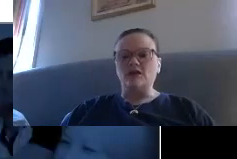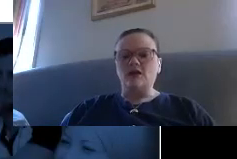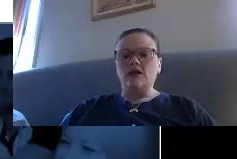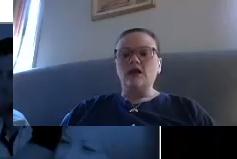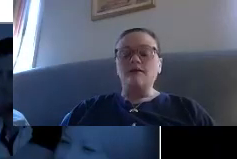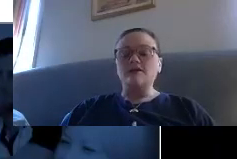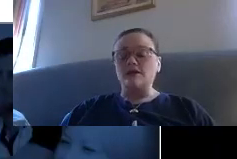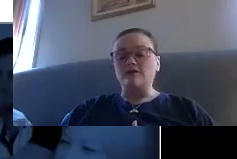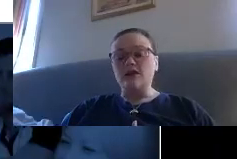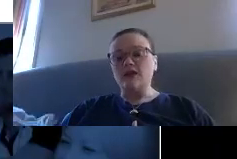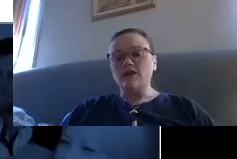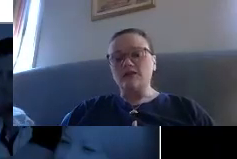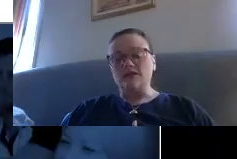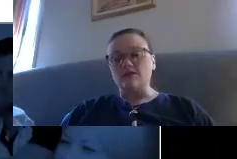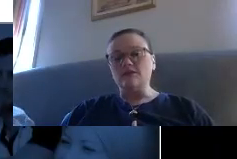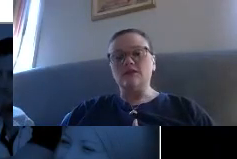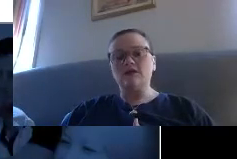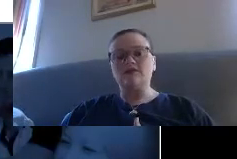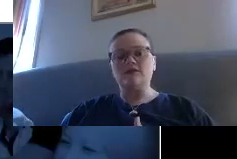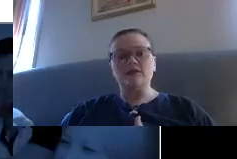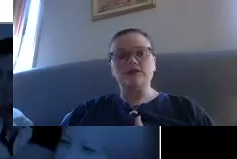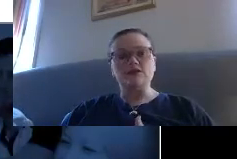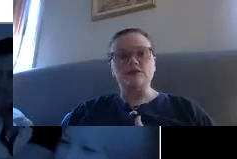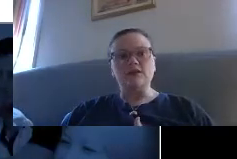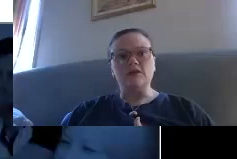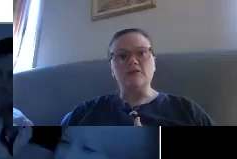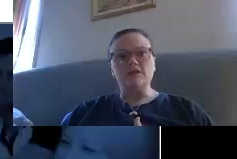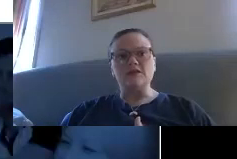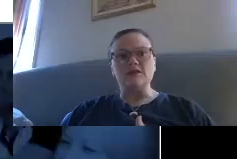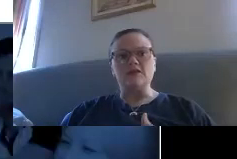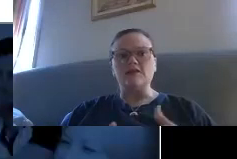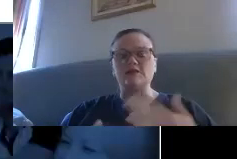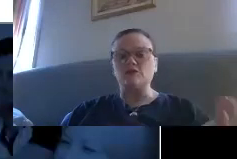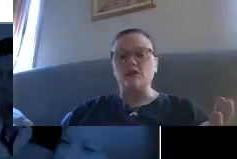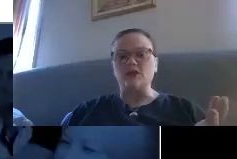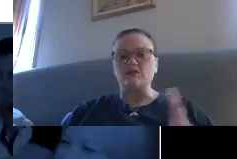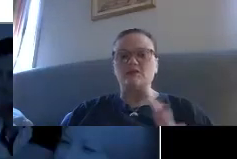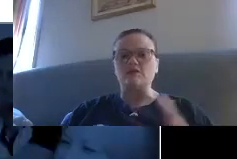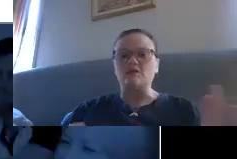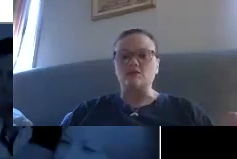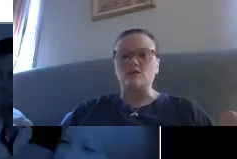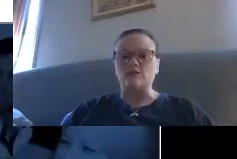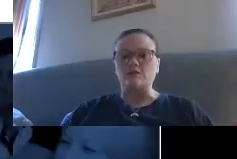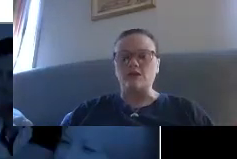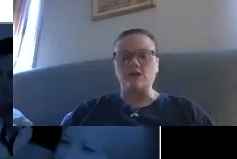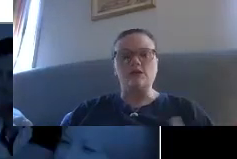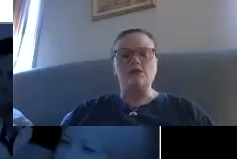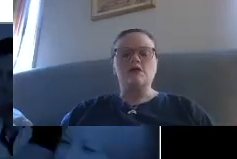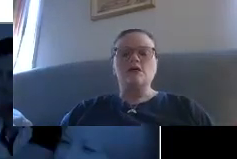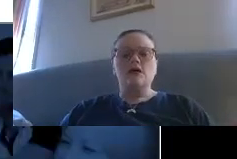Houston. I am terrified still of Zoom and all of these things and social media, so this is also all new to